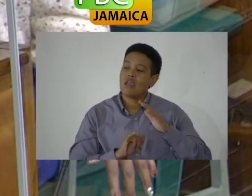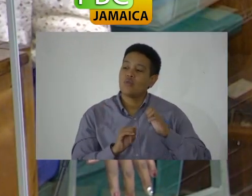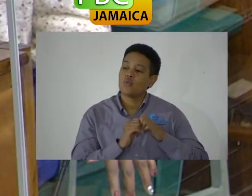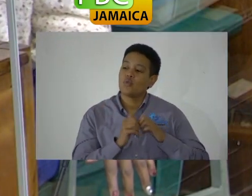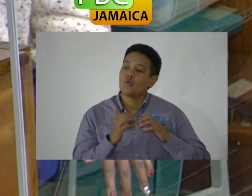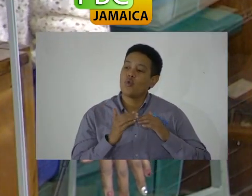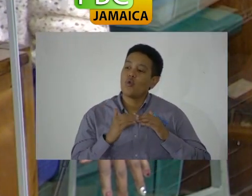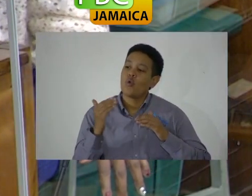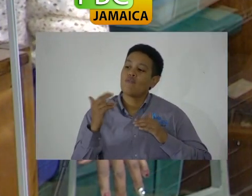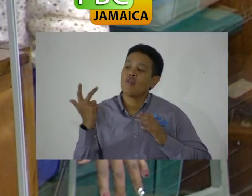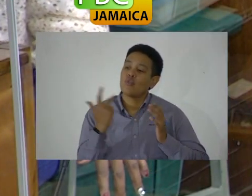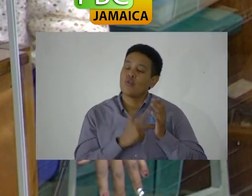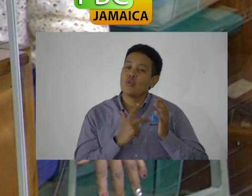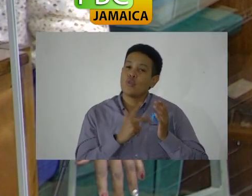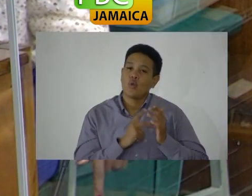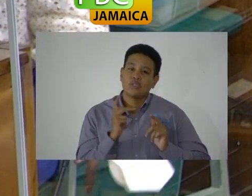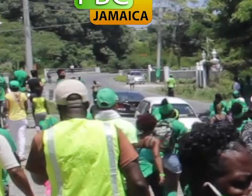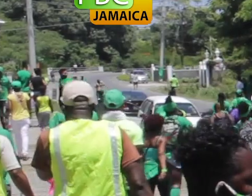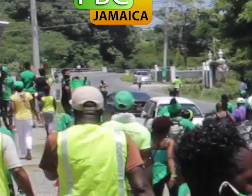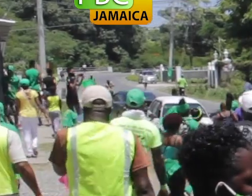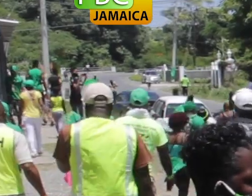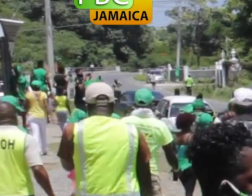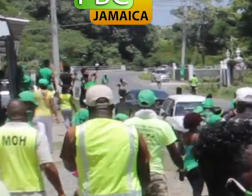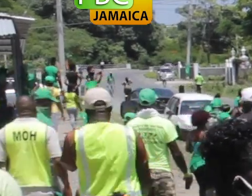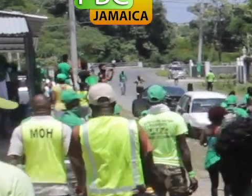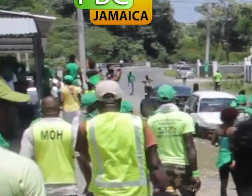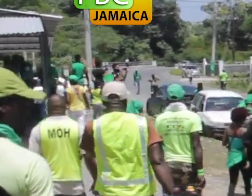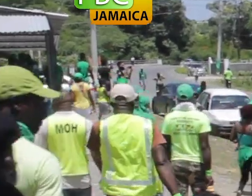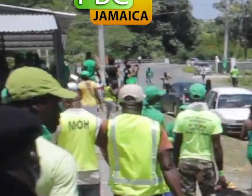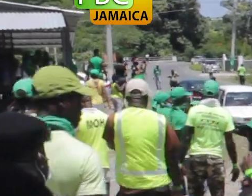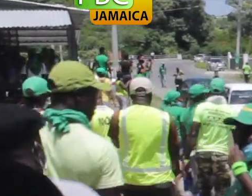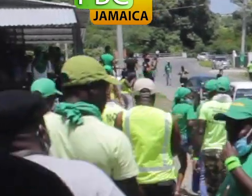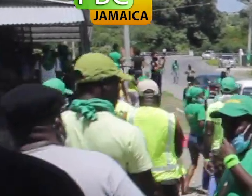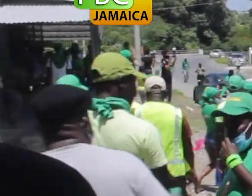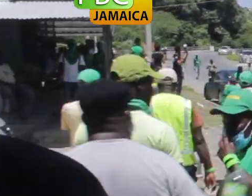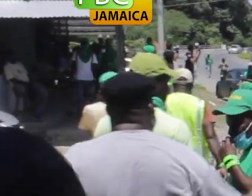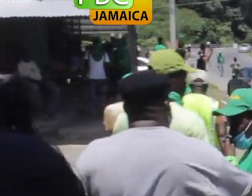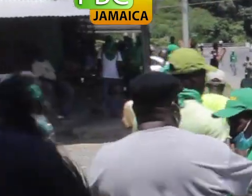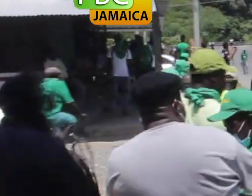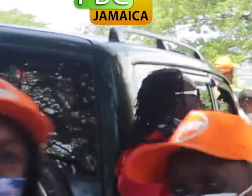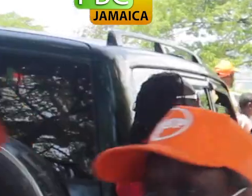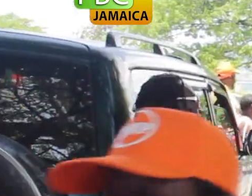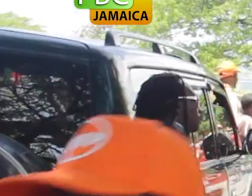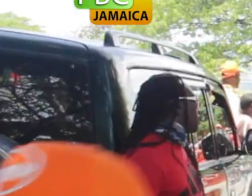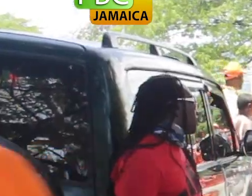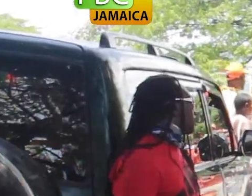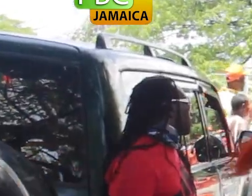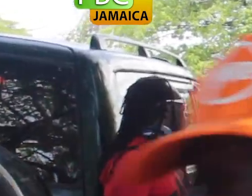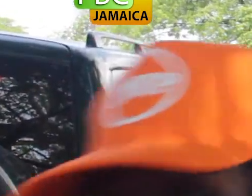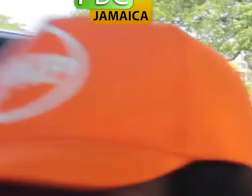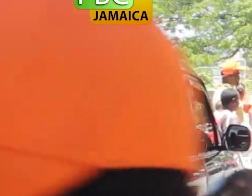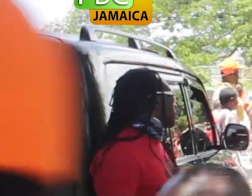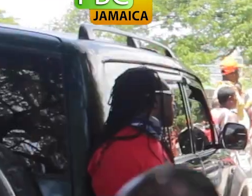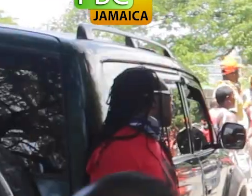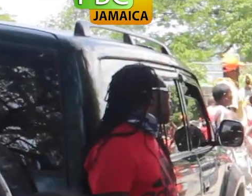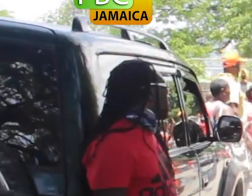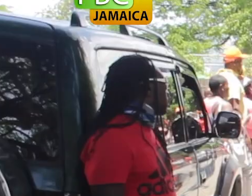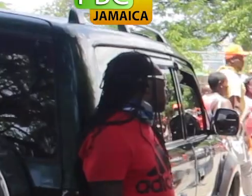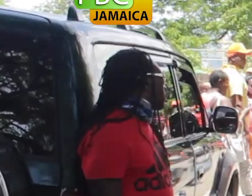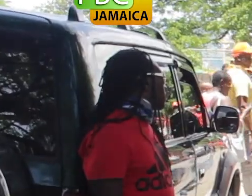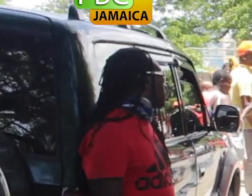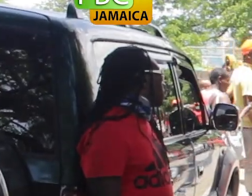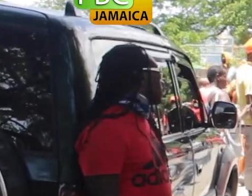said while he understands the reasoning behind the postponement, a year is too long, noting that some divisions